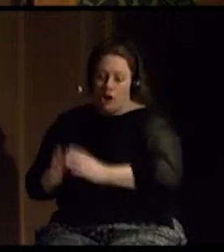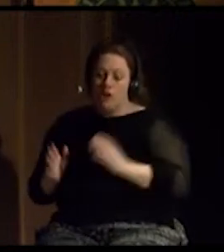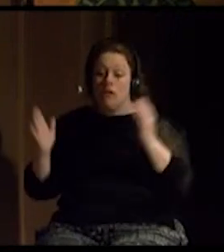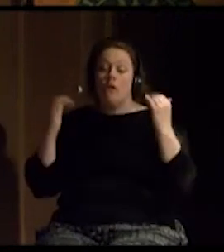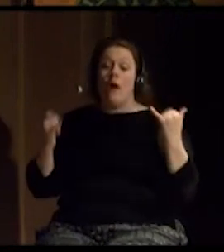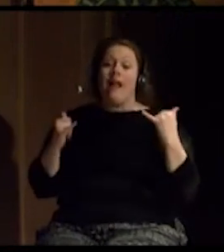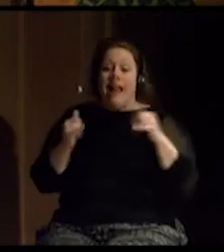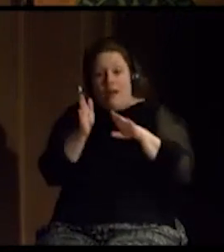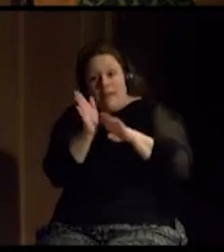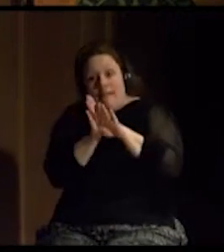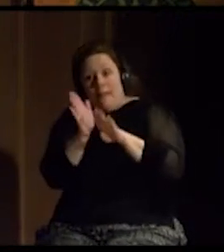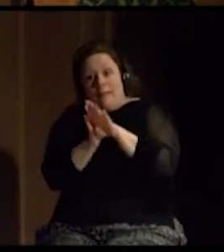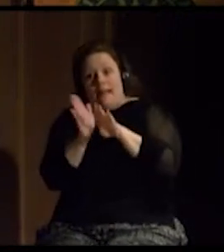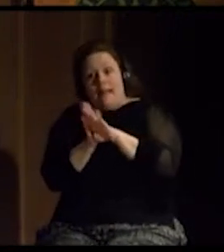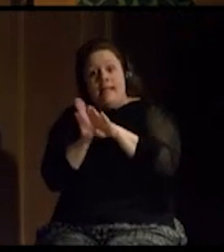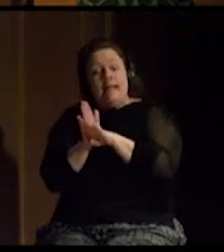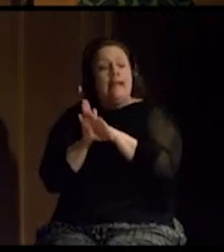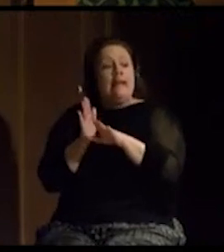development and